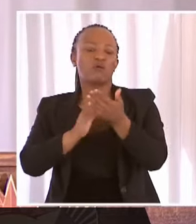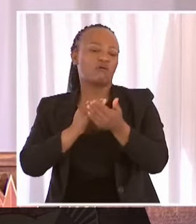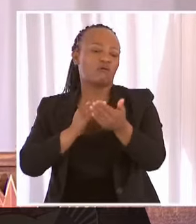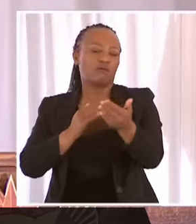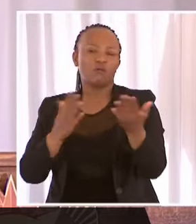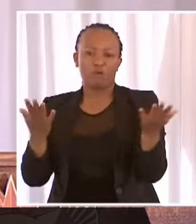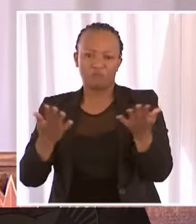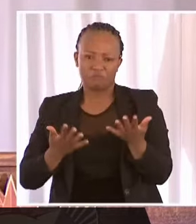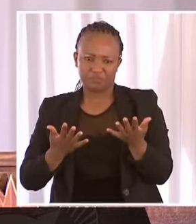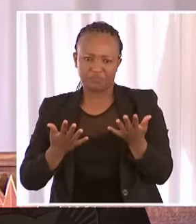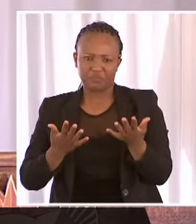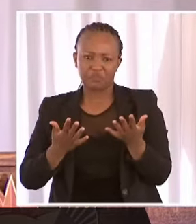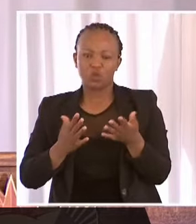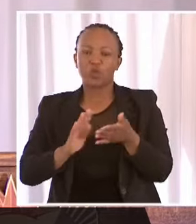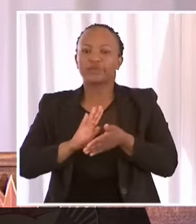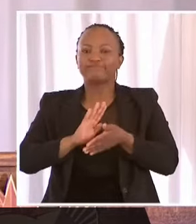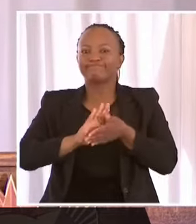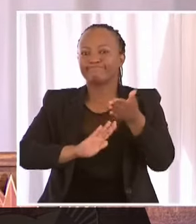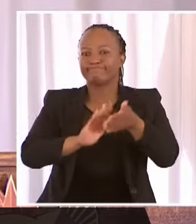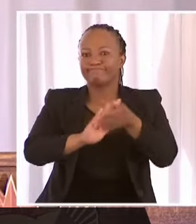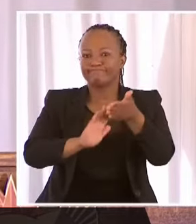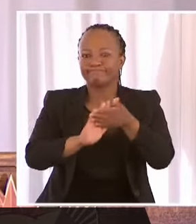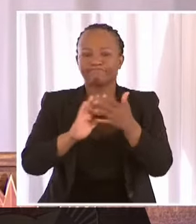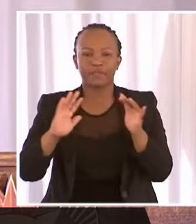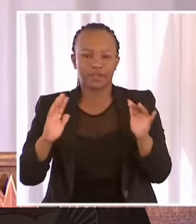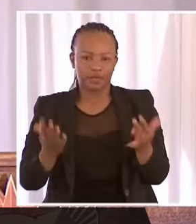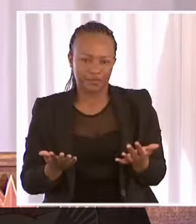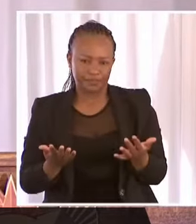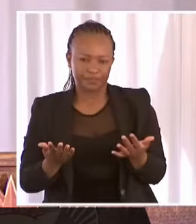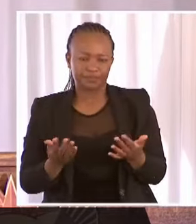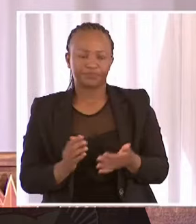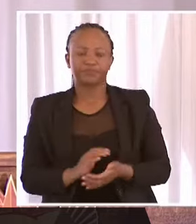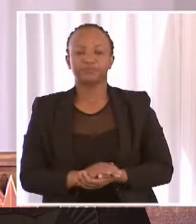and how we should go.